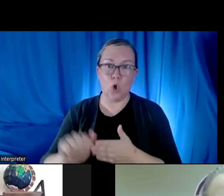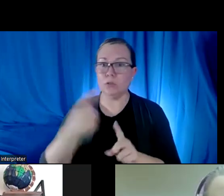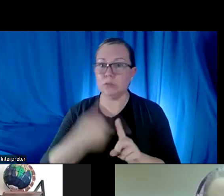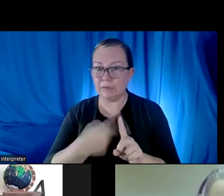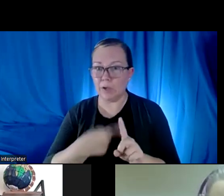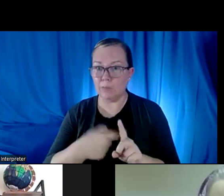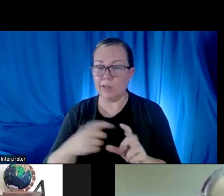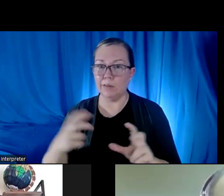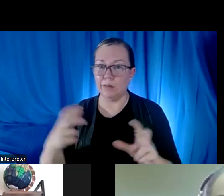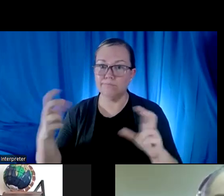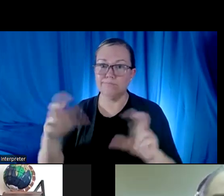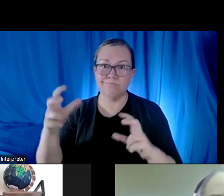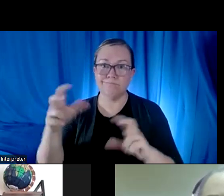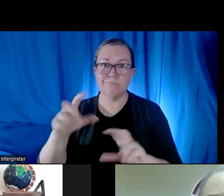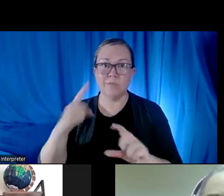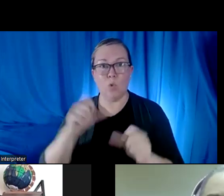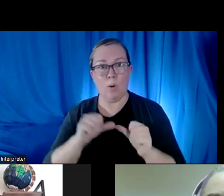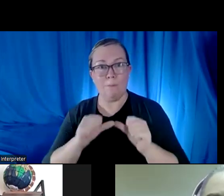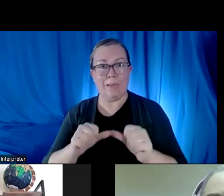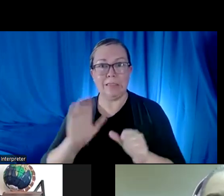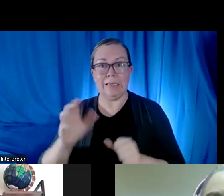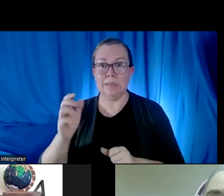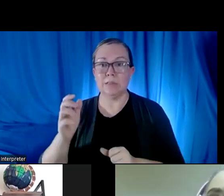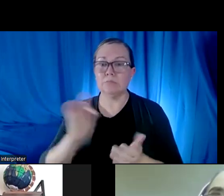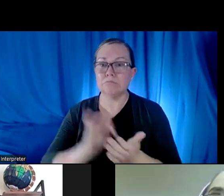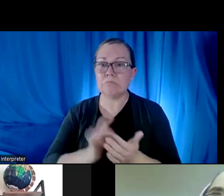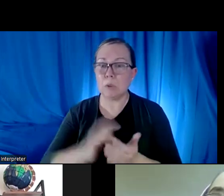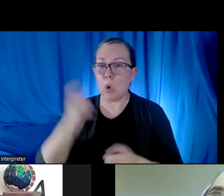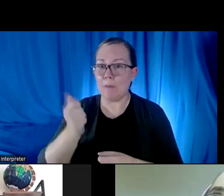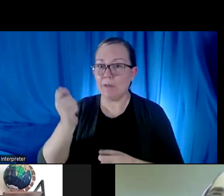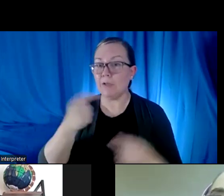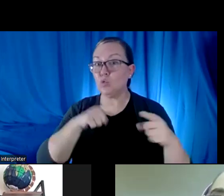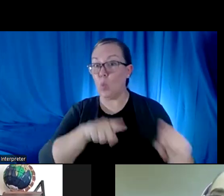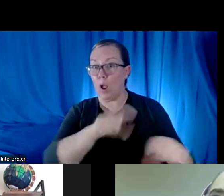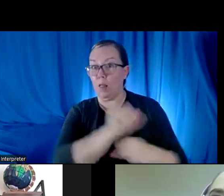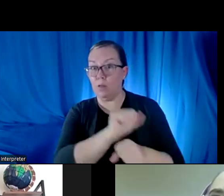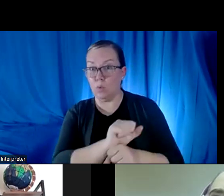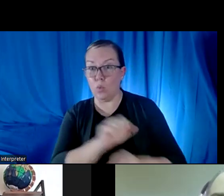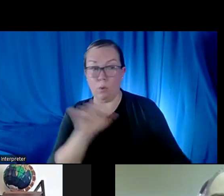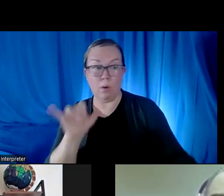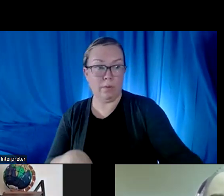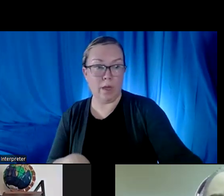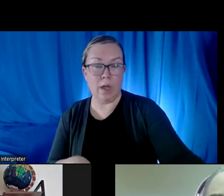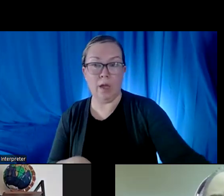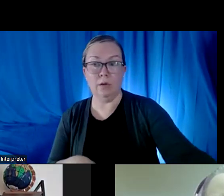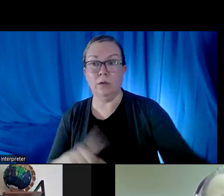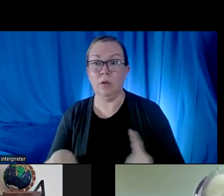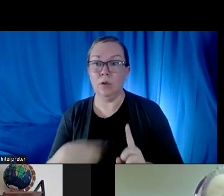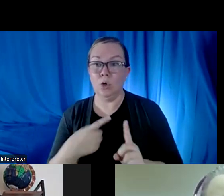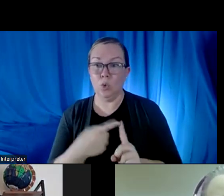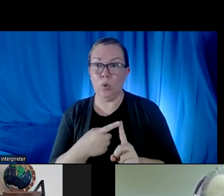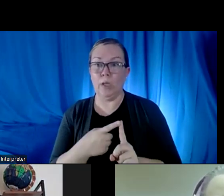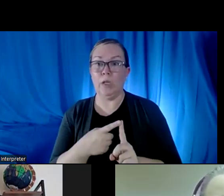offset for maintaining his medical benefits while employed. When he had to leave